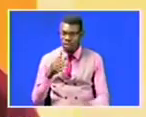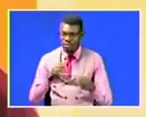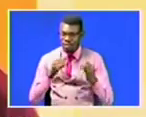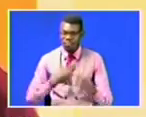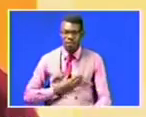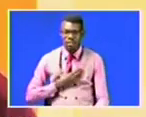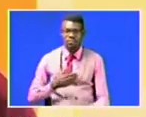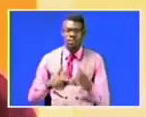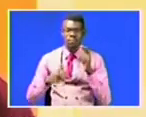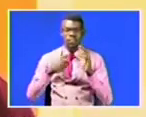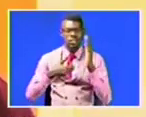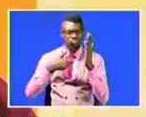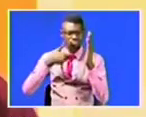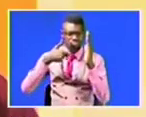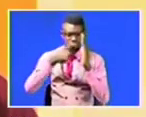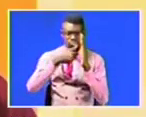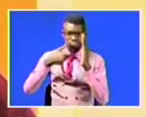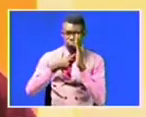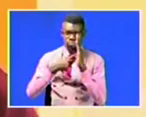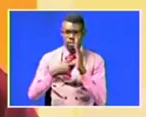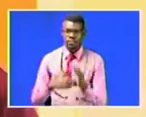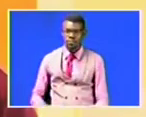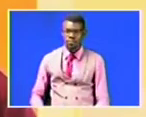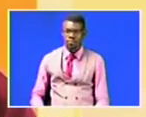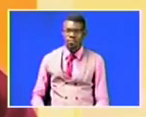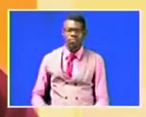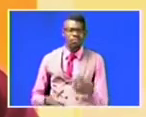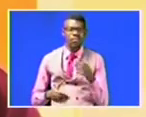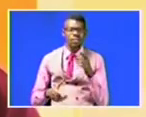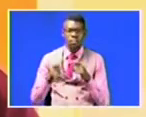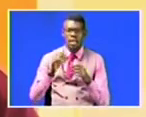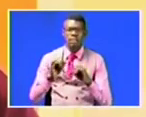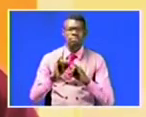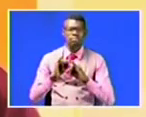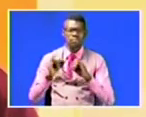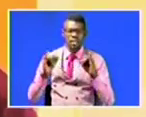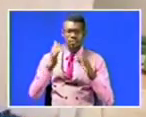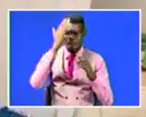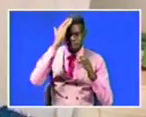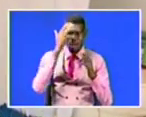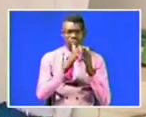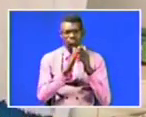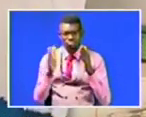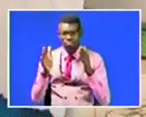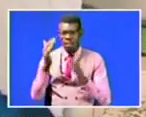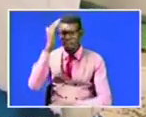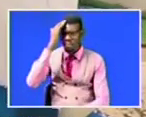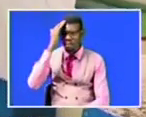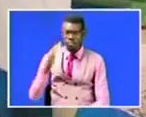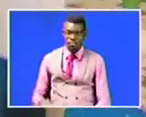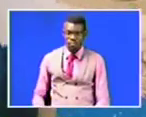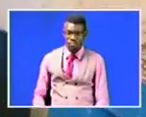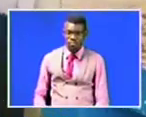rarely get milk that is spoiled, put aside. All their milk is fresh, Monday to Friday, Monday to Monday. Unhealthy milk